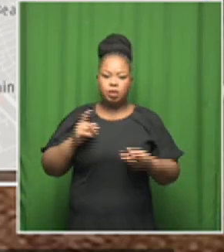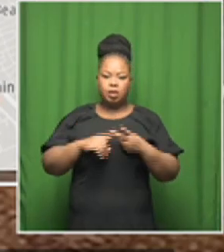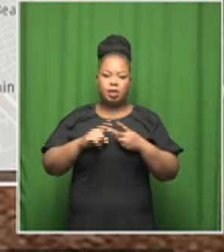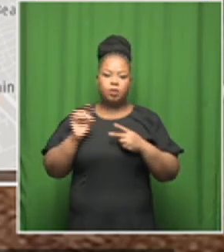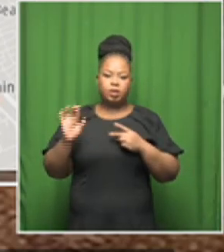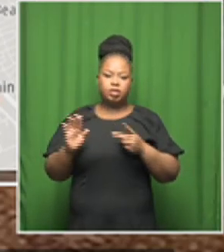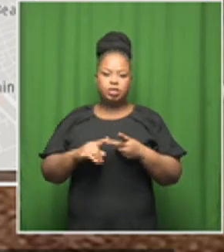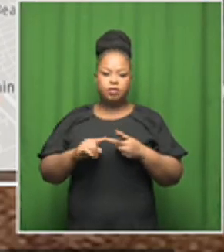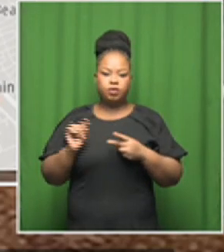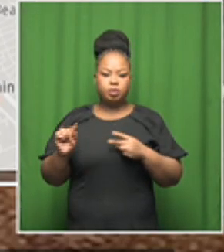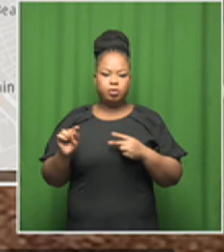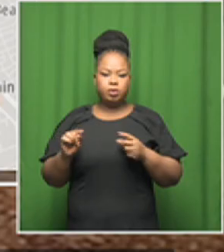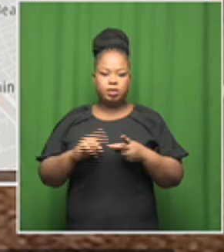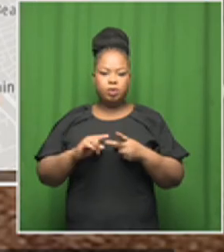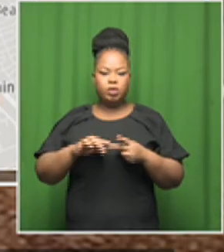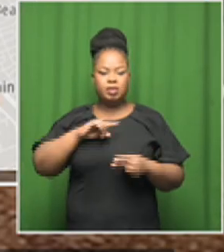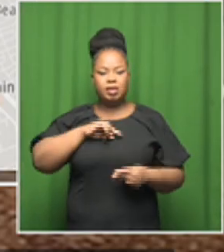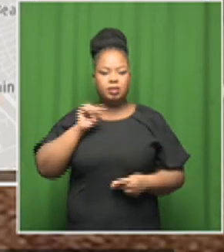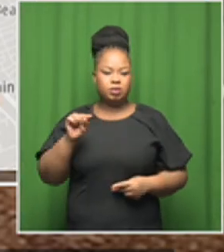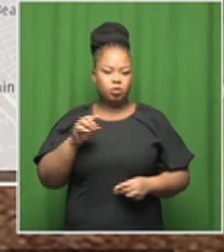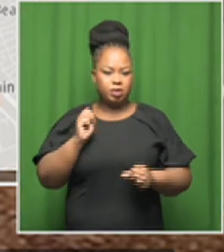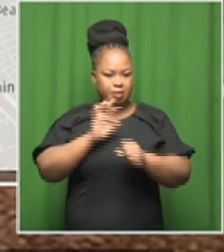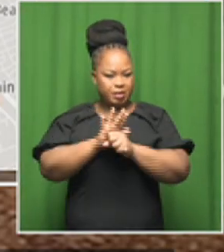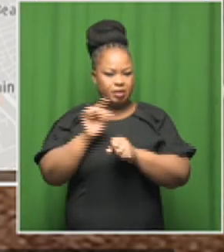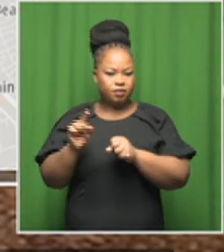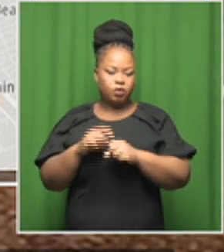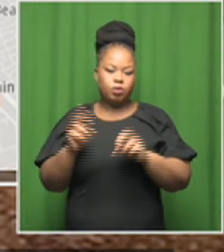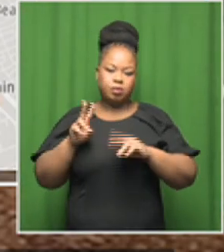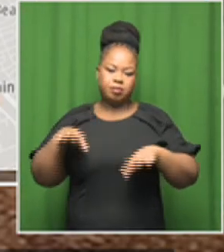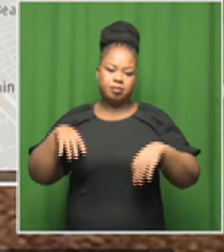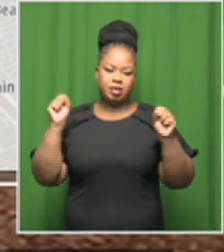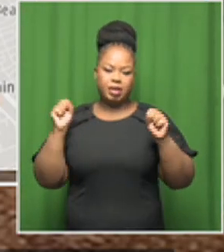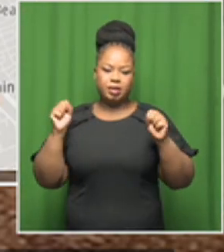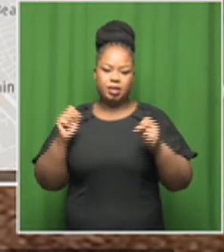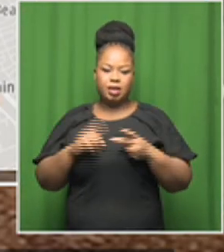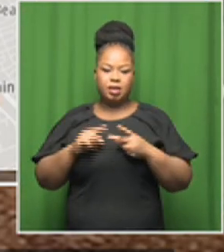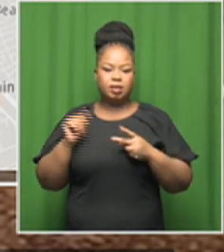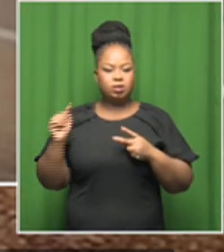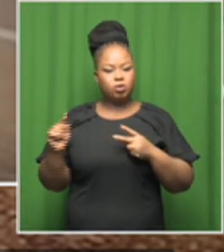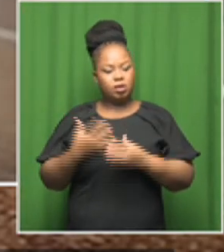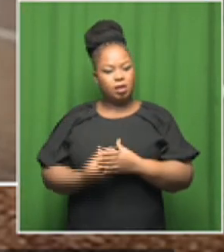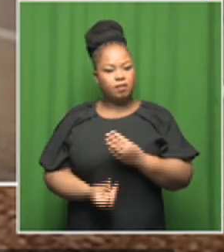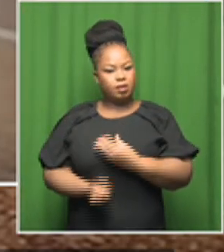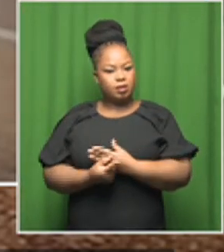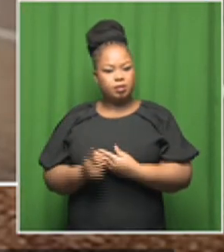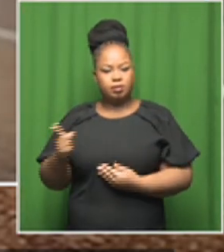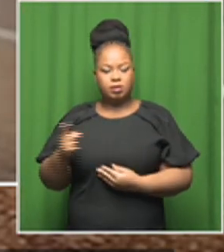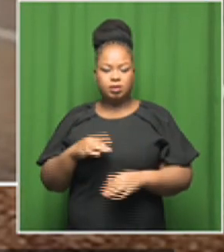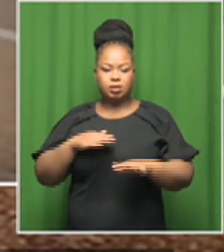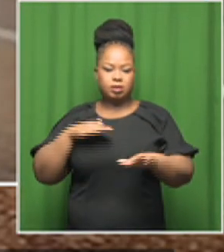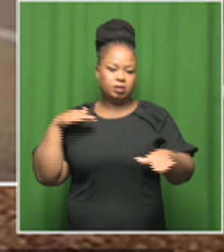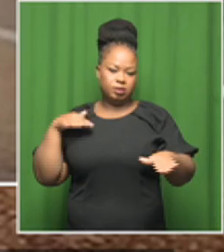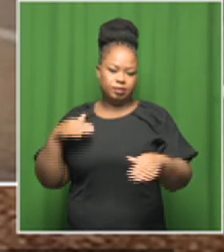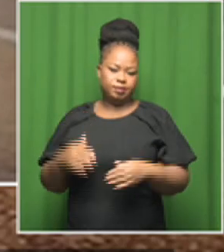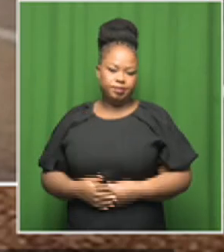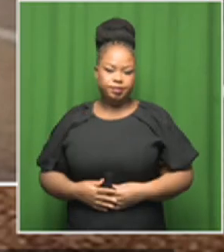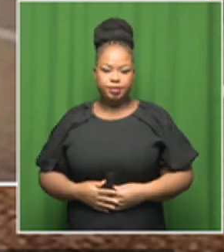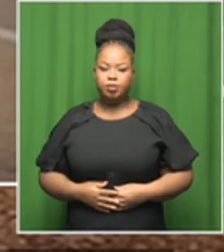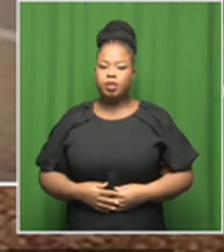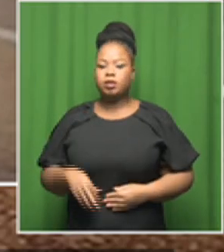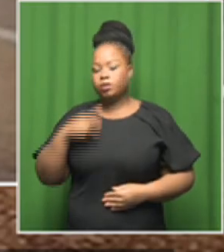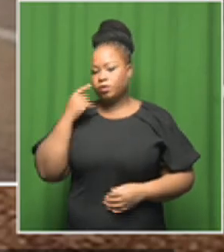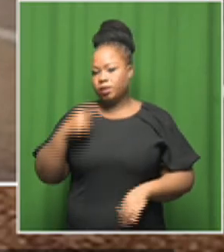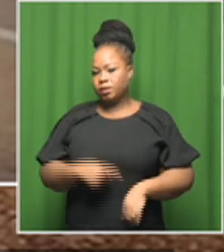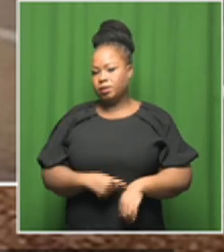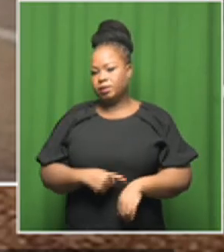instantaneous impact on the devastating impact of load shedding and what it does to traffic flows around the country. And we give you the real times,